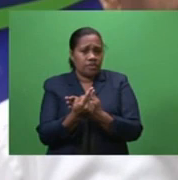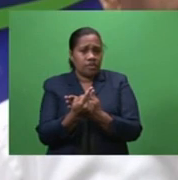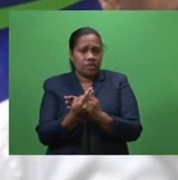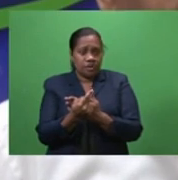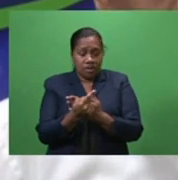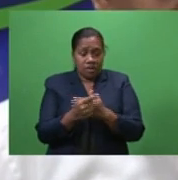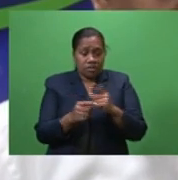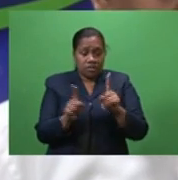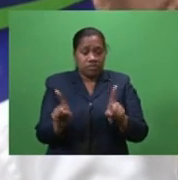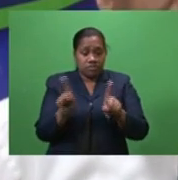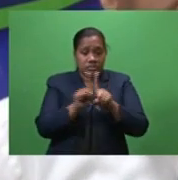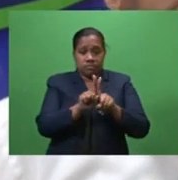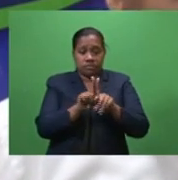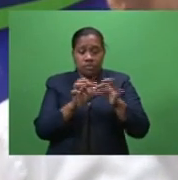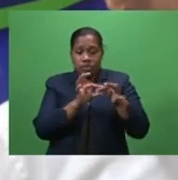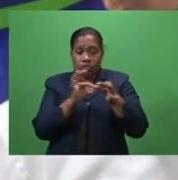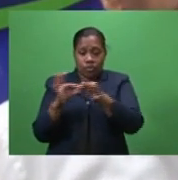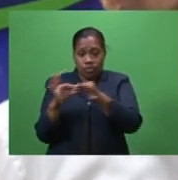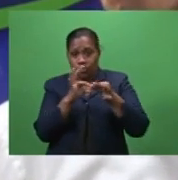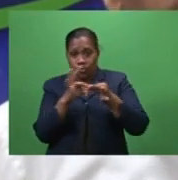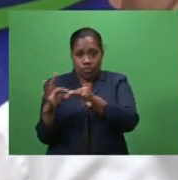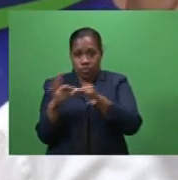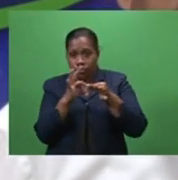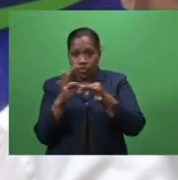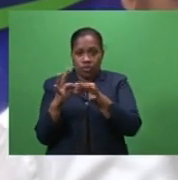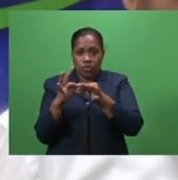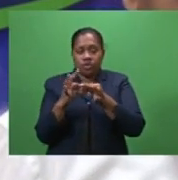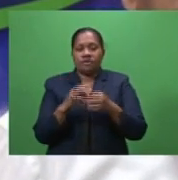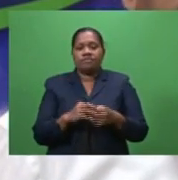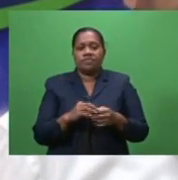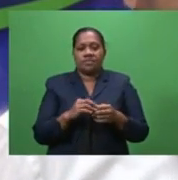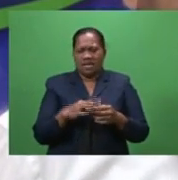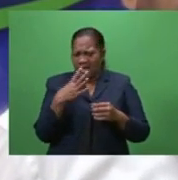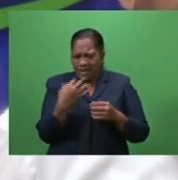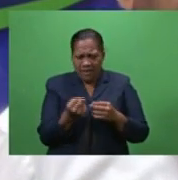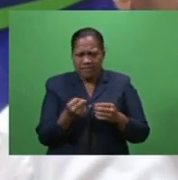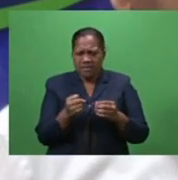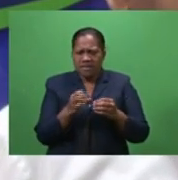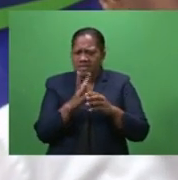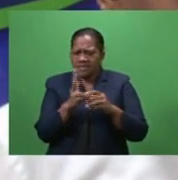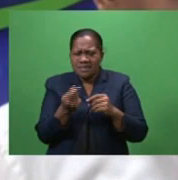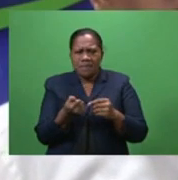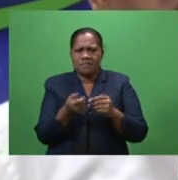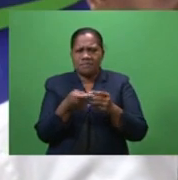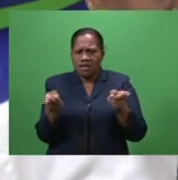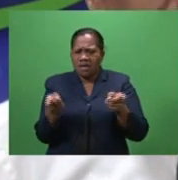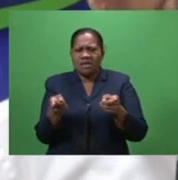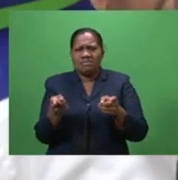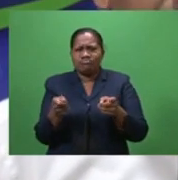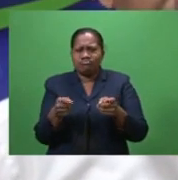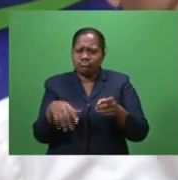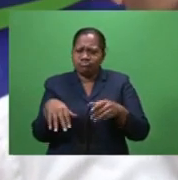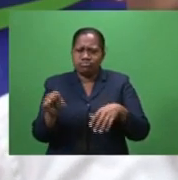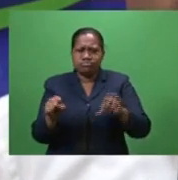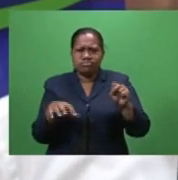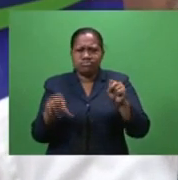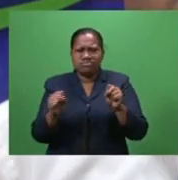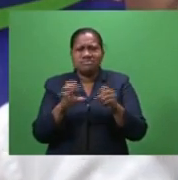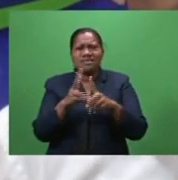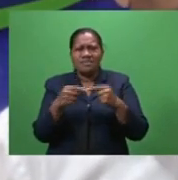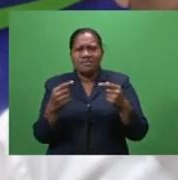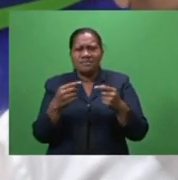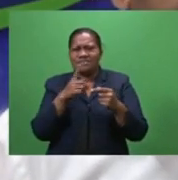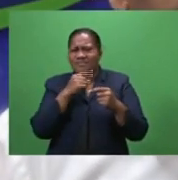don't innovate, biodiversity is dead. Even as I speak, there are species being killed and mass extinction is being seen about